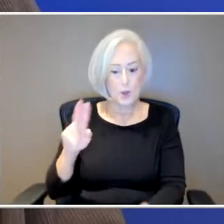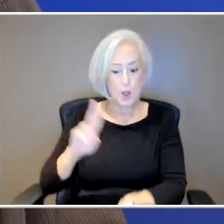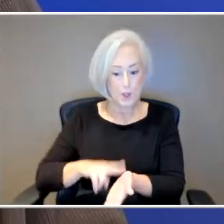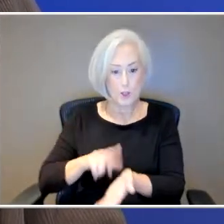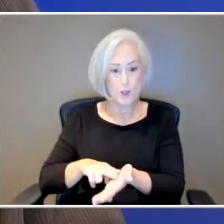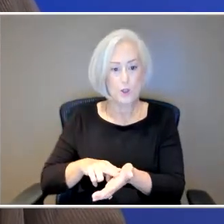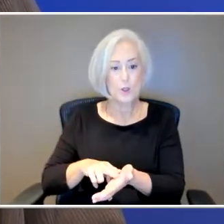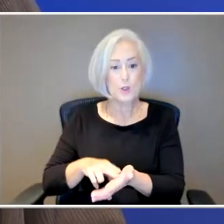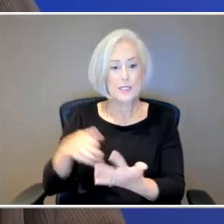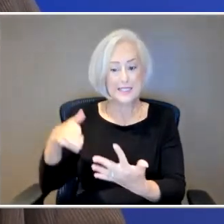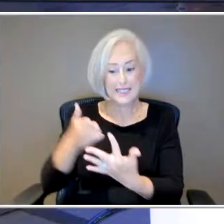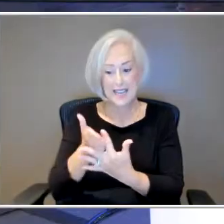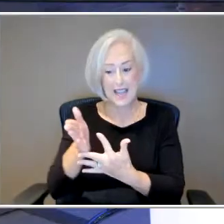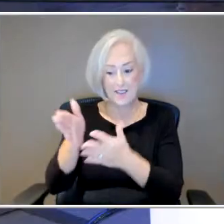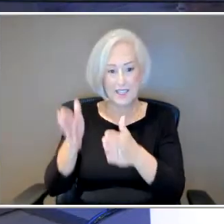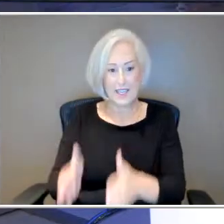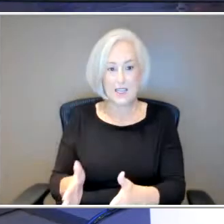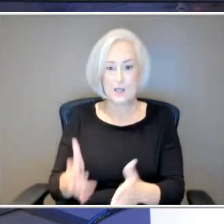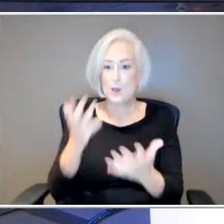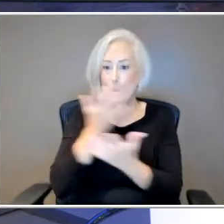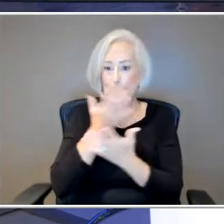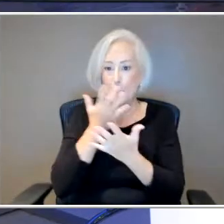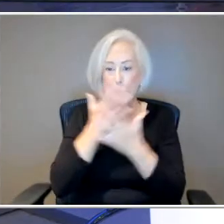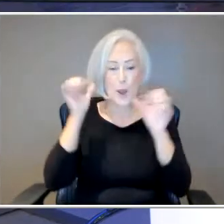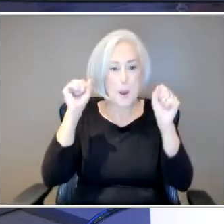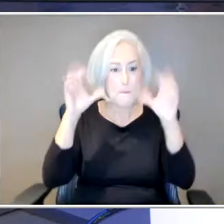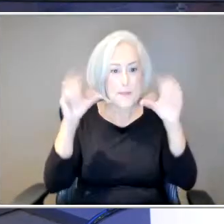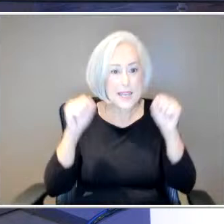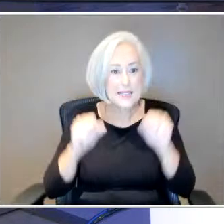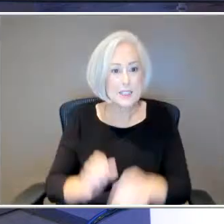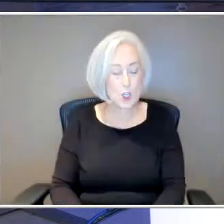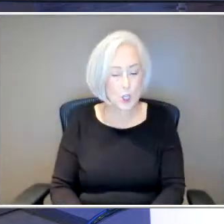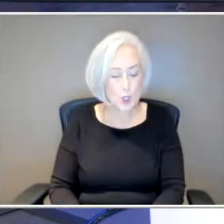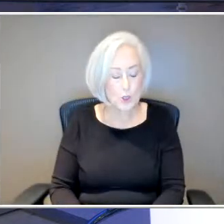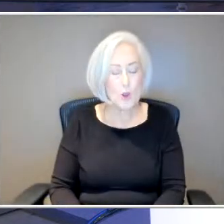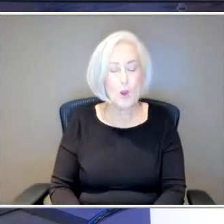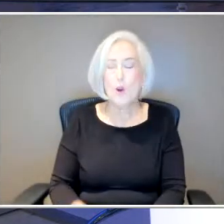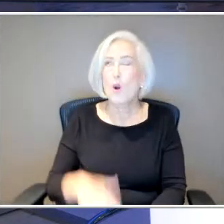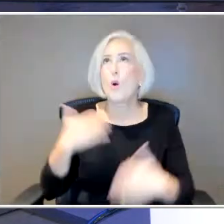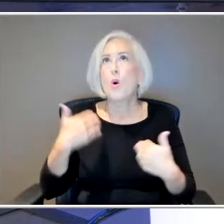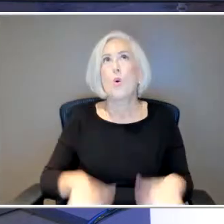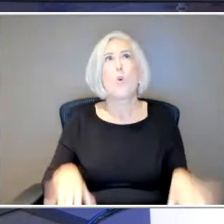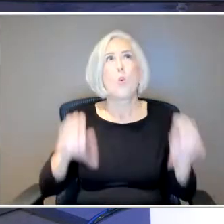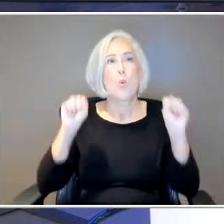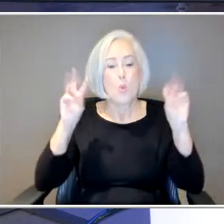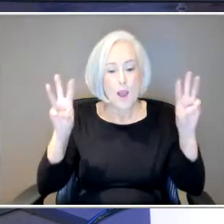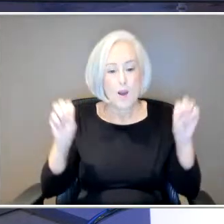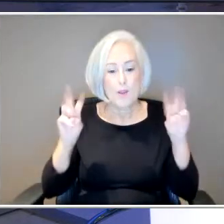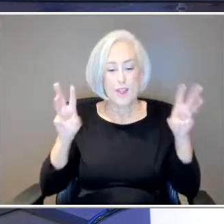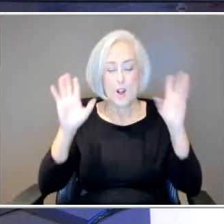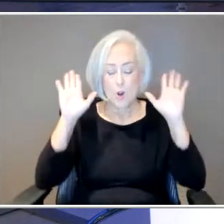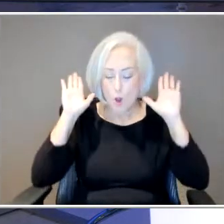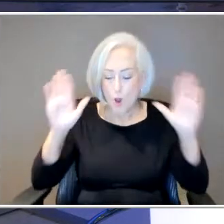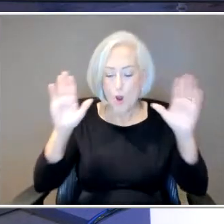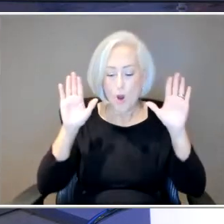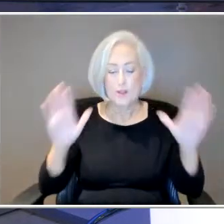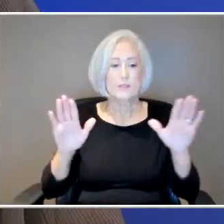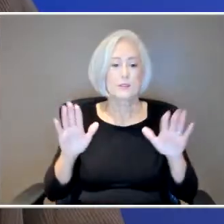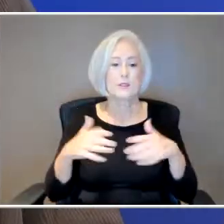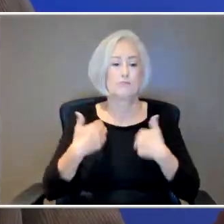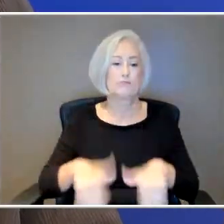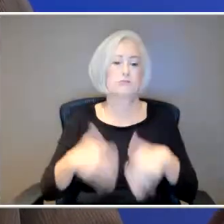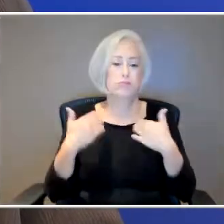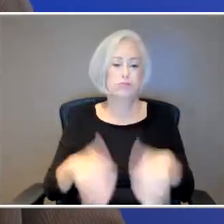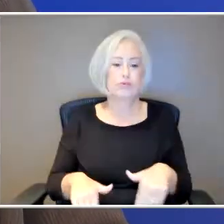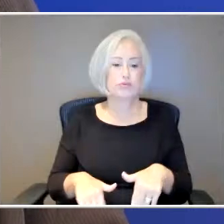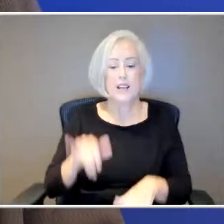amazing. Oh, they're incredible. These nurse navigators are unbelievable. Unbelievable. And